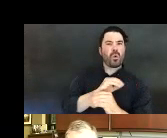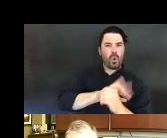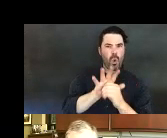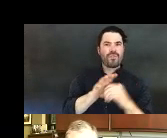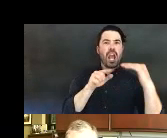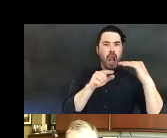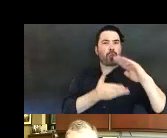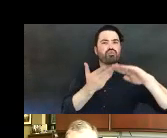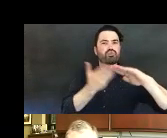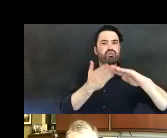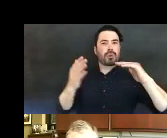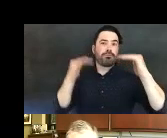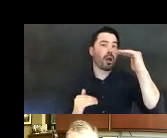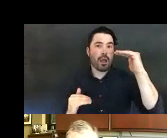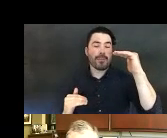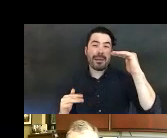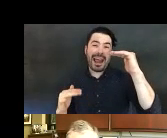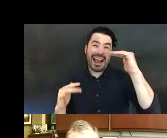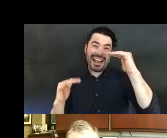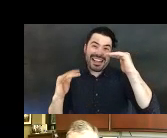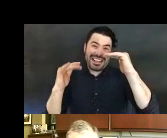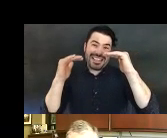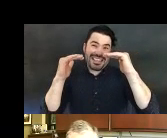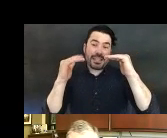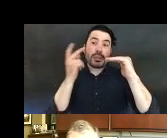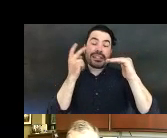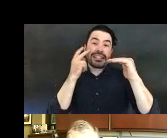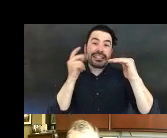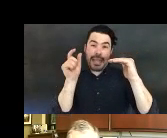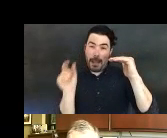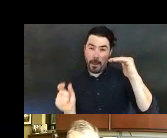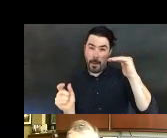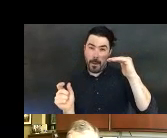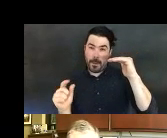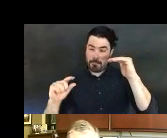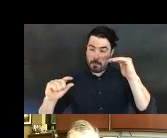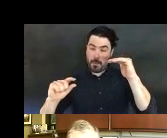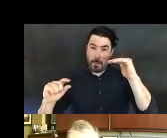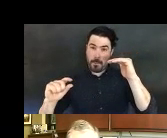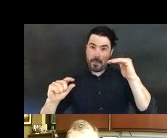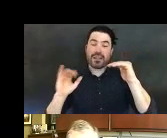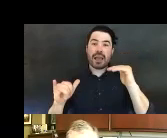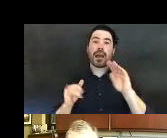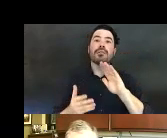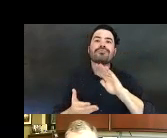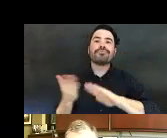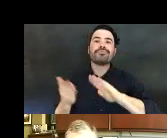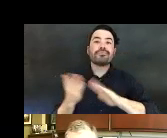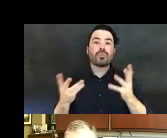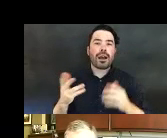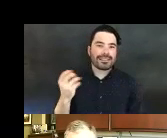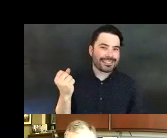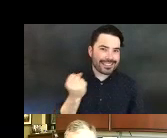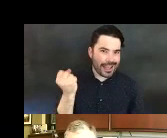see here that the small short bar towards the end of those clumps is the operations that take place on Saturday, and we're